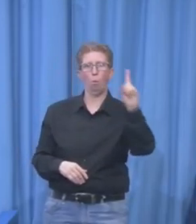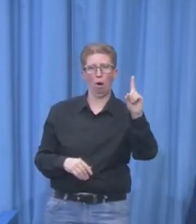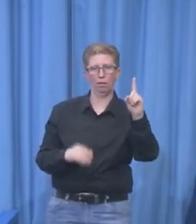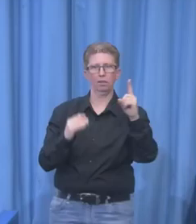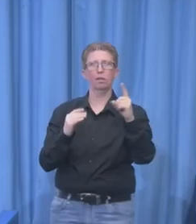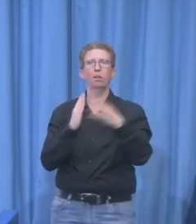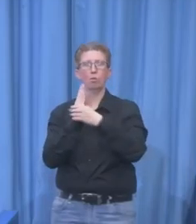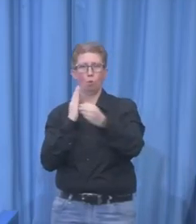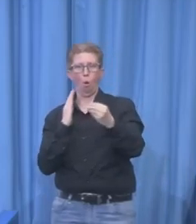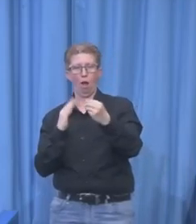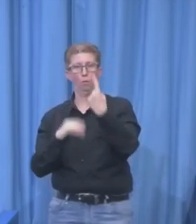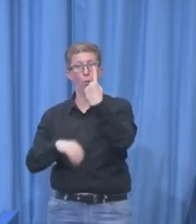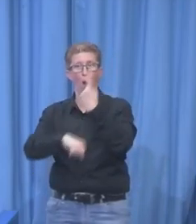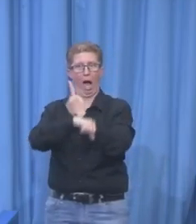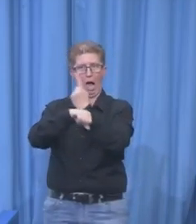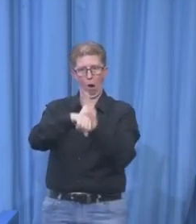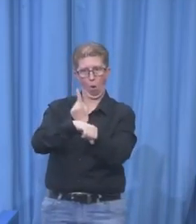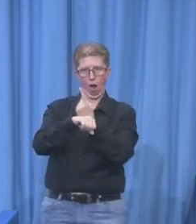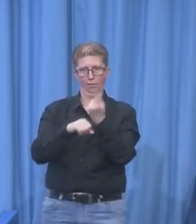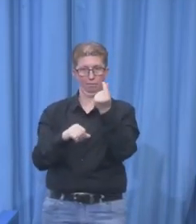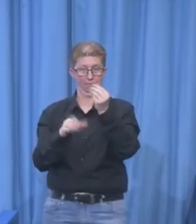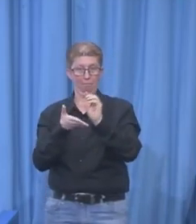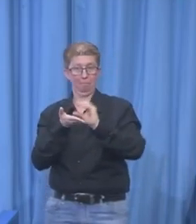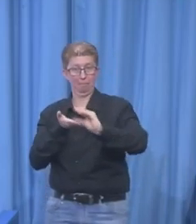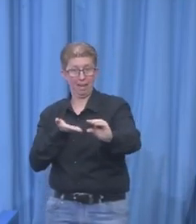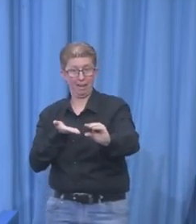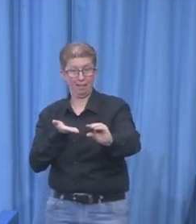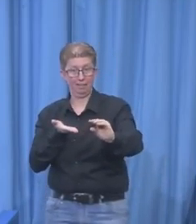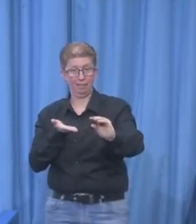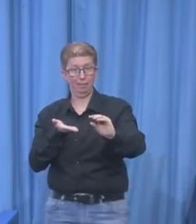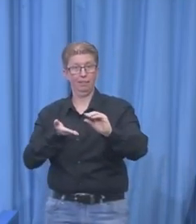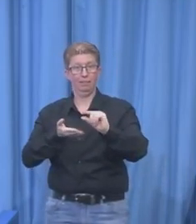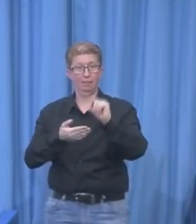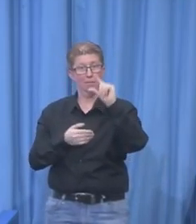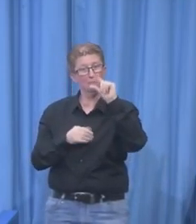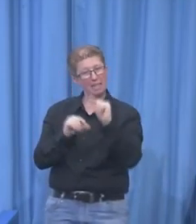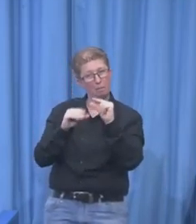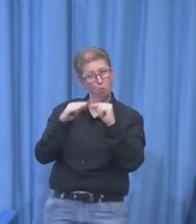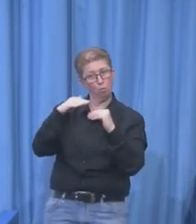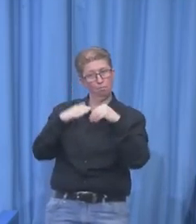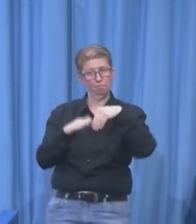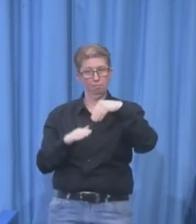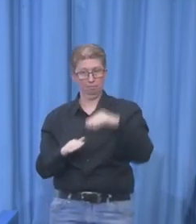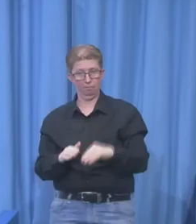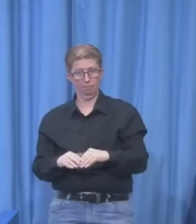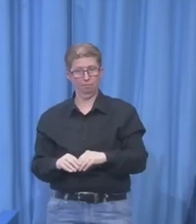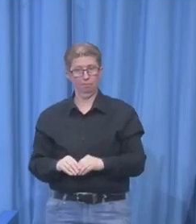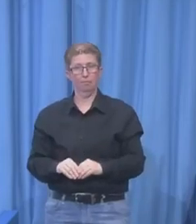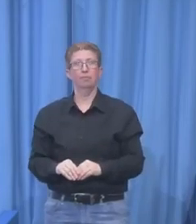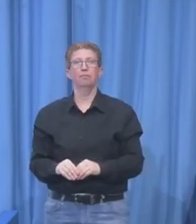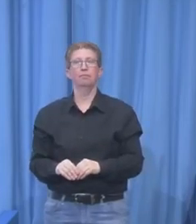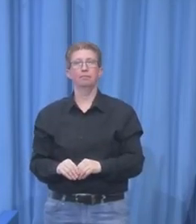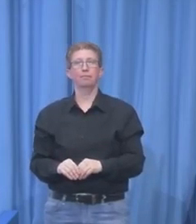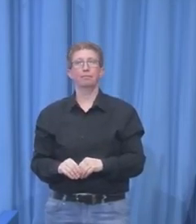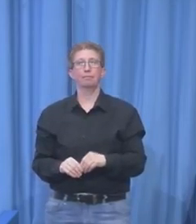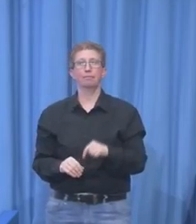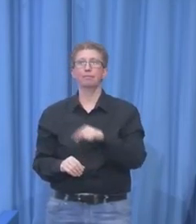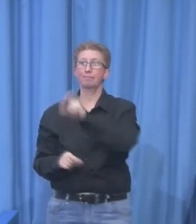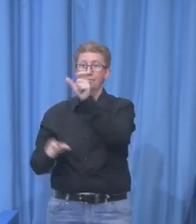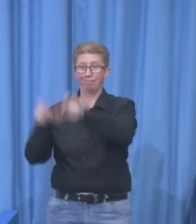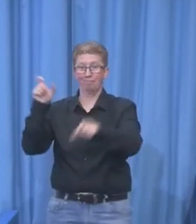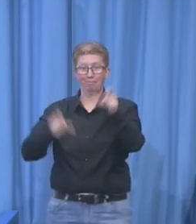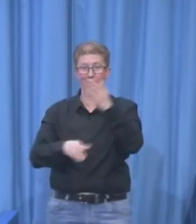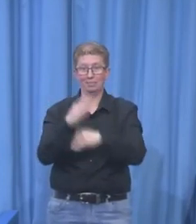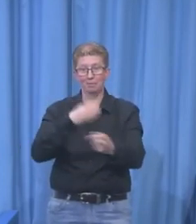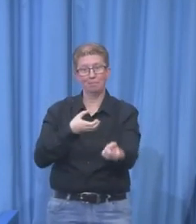hospitals. They tend to be very good sites. They are rich in intern opportunities. They're a microcosm of the